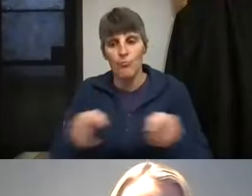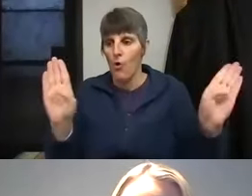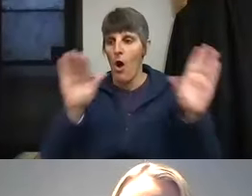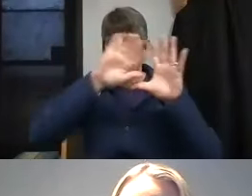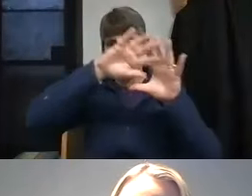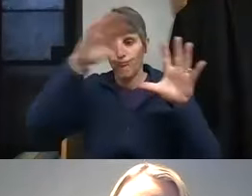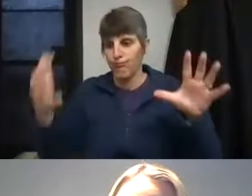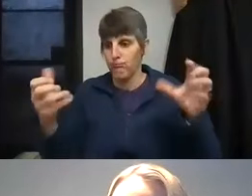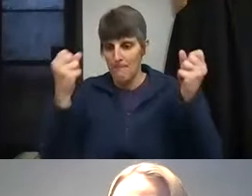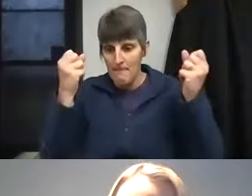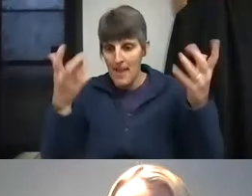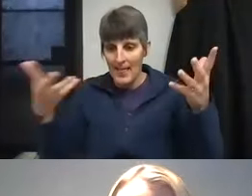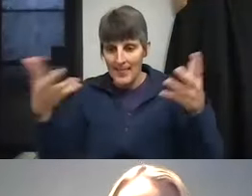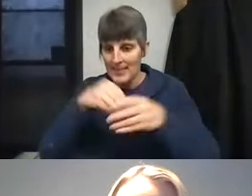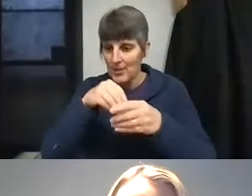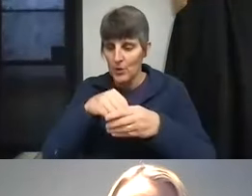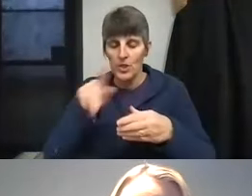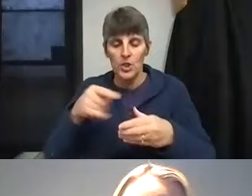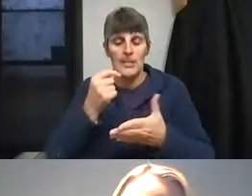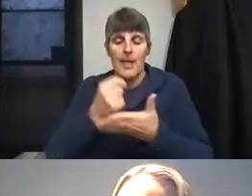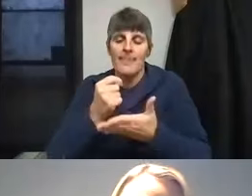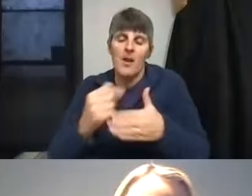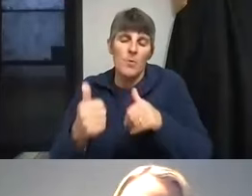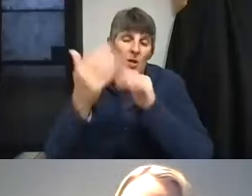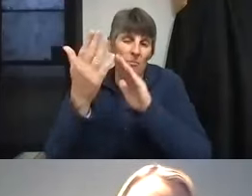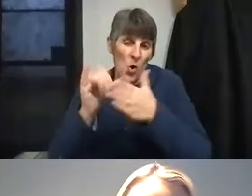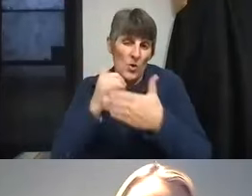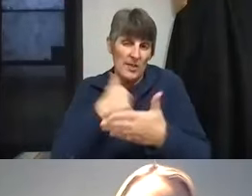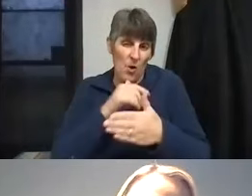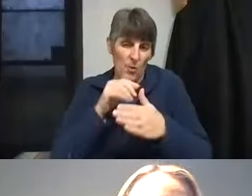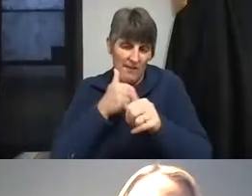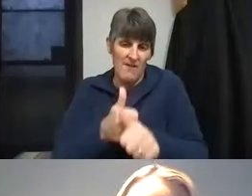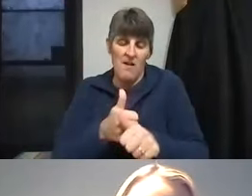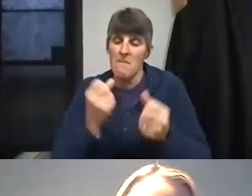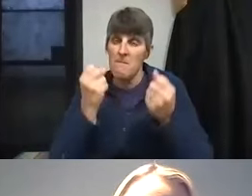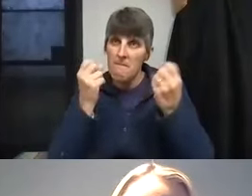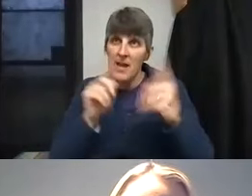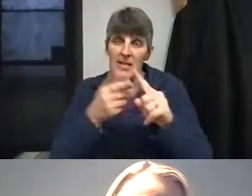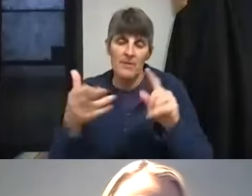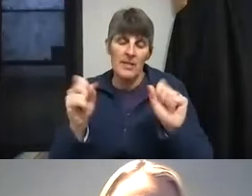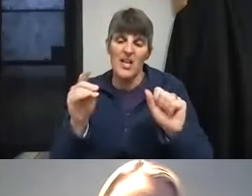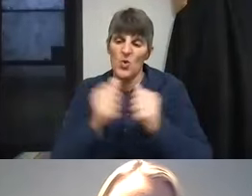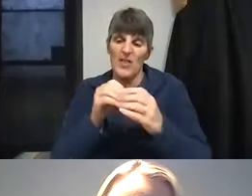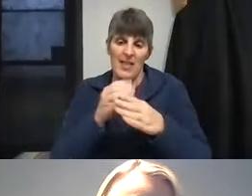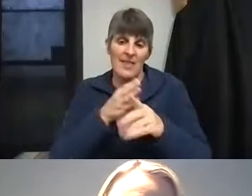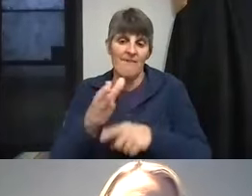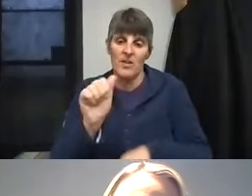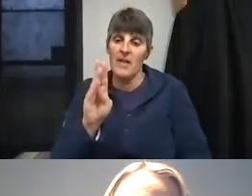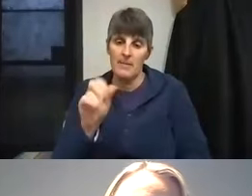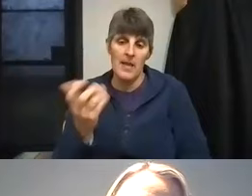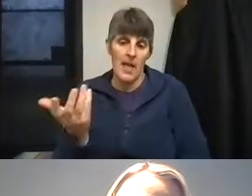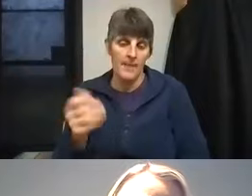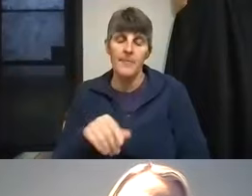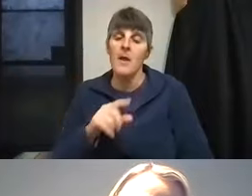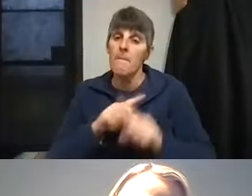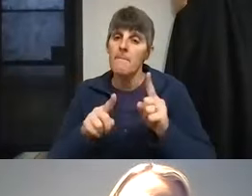of like just a therapy approach that we use. And there's so many different things you can do within the field of ABA.